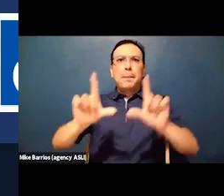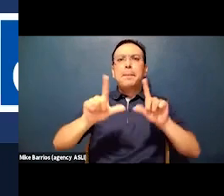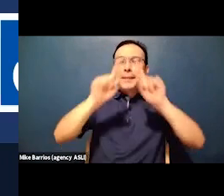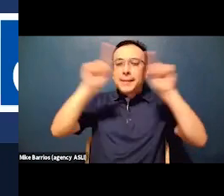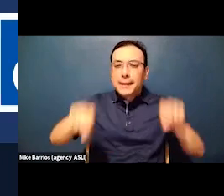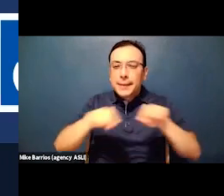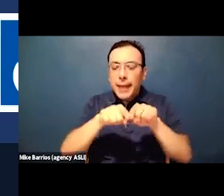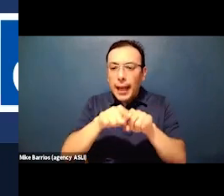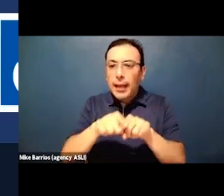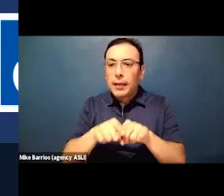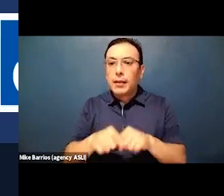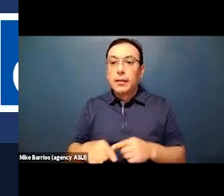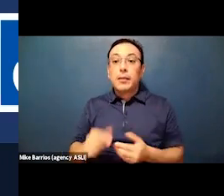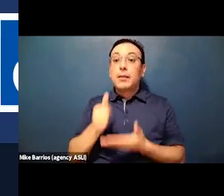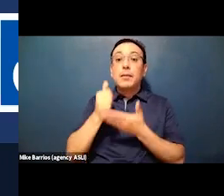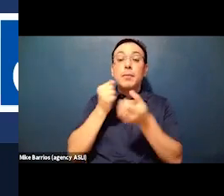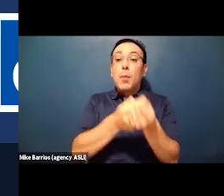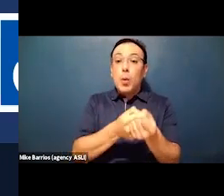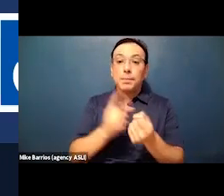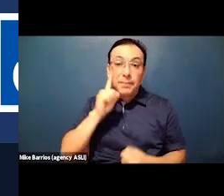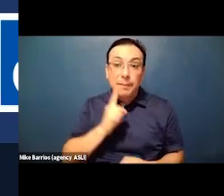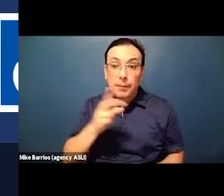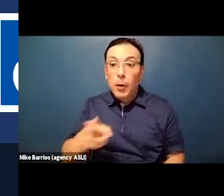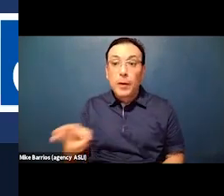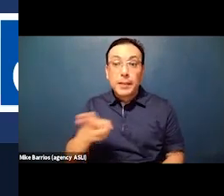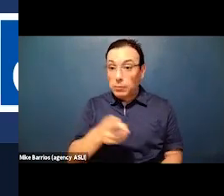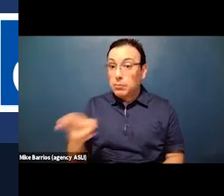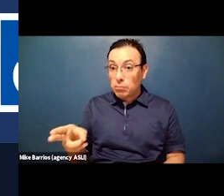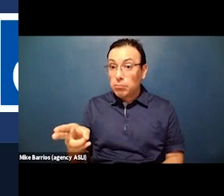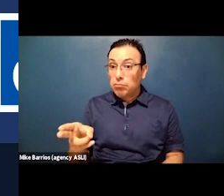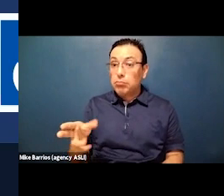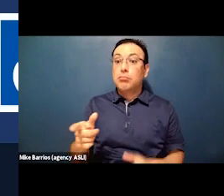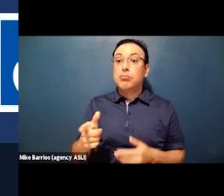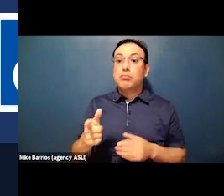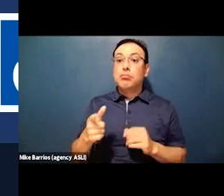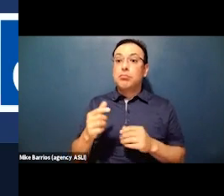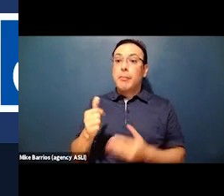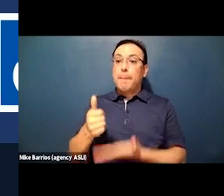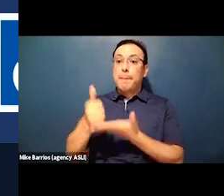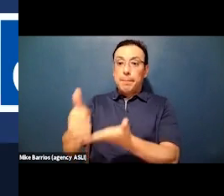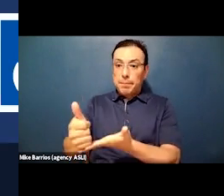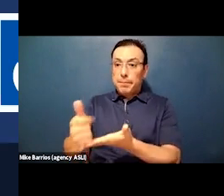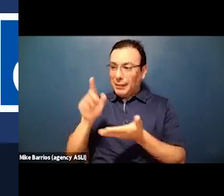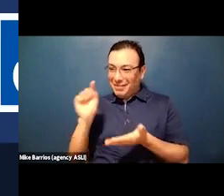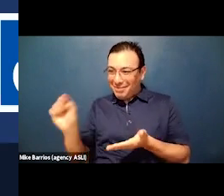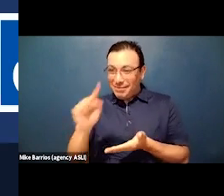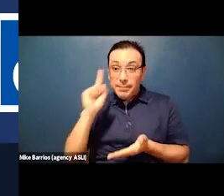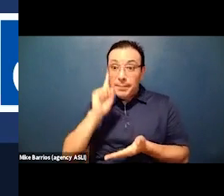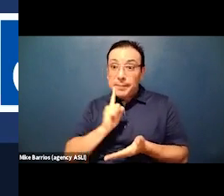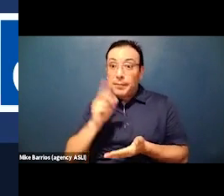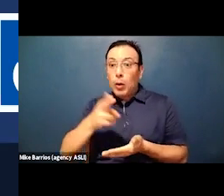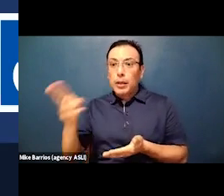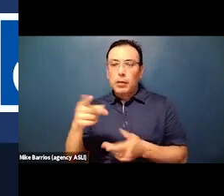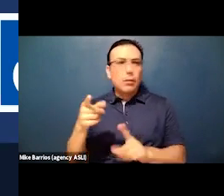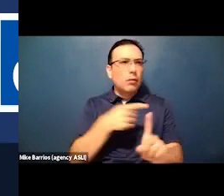really serve the deaf and hard of hearing community and make it easier for these individuals to navigate